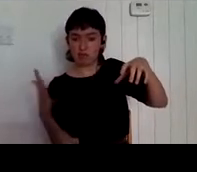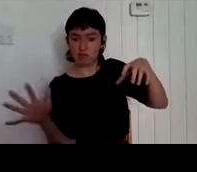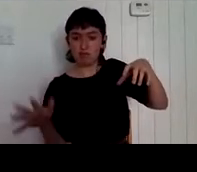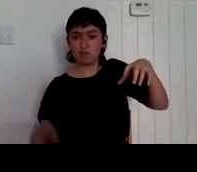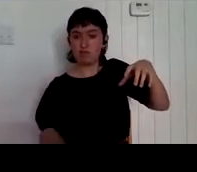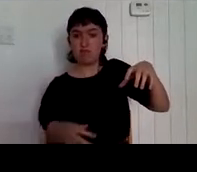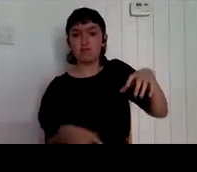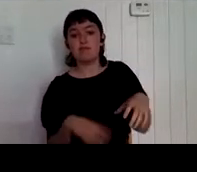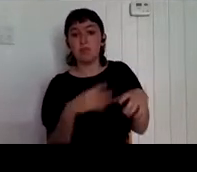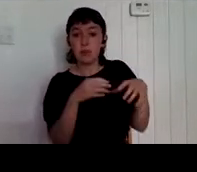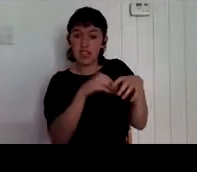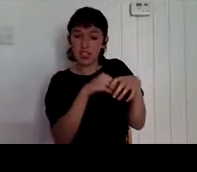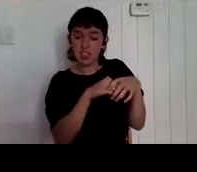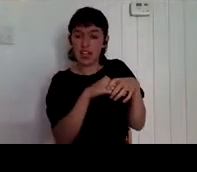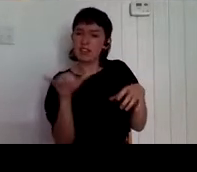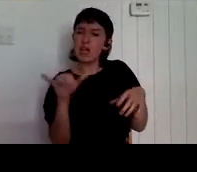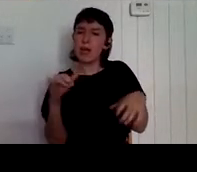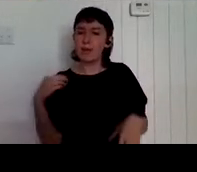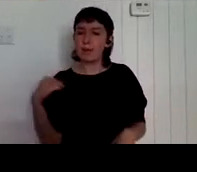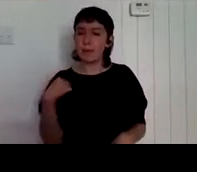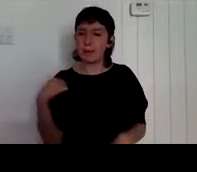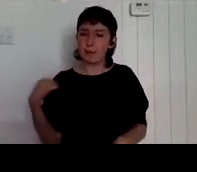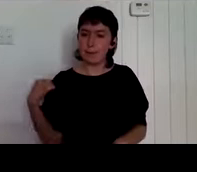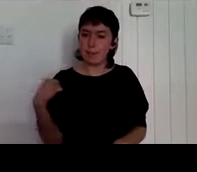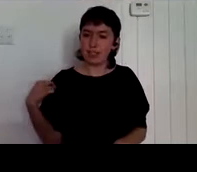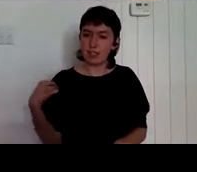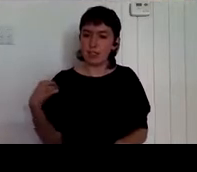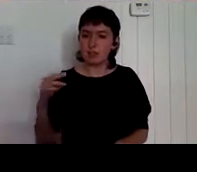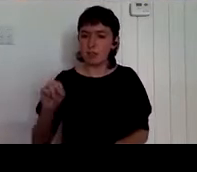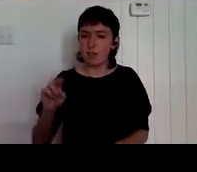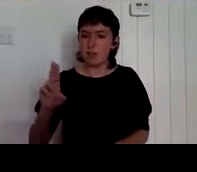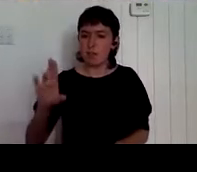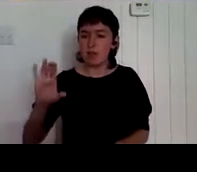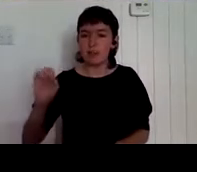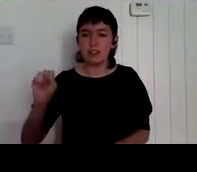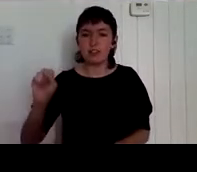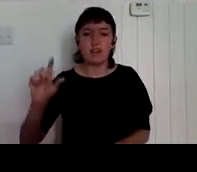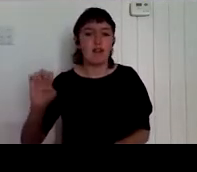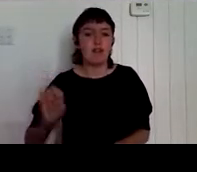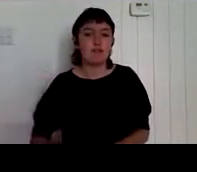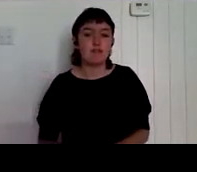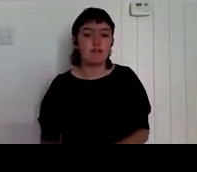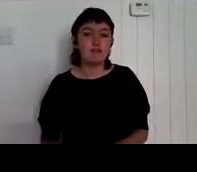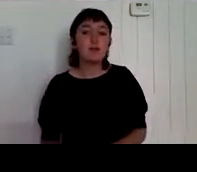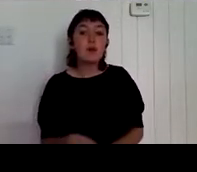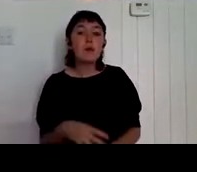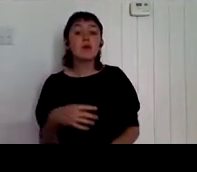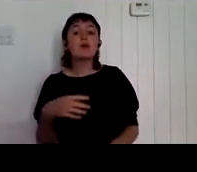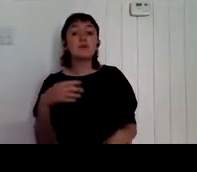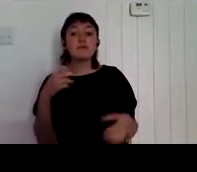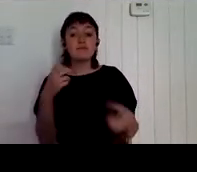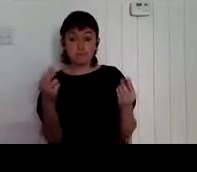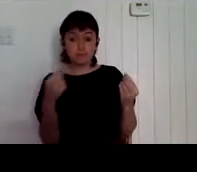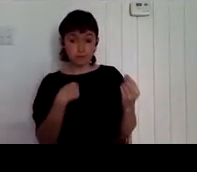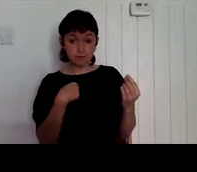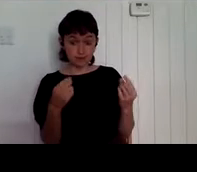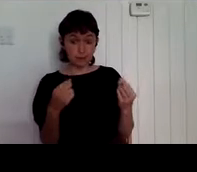like muscle. And so, when I do my wounding in jellyfish, all I do is I briefly scratch them. I do a surface